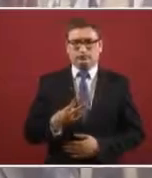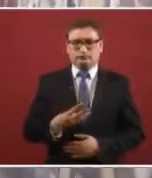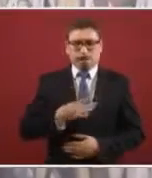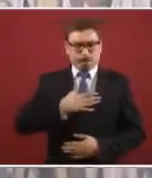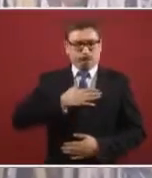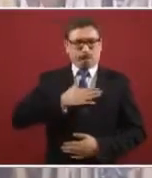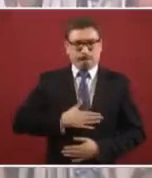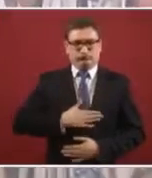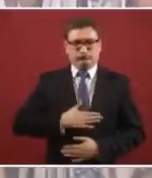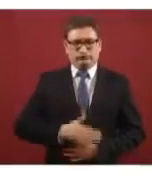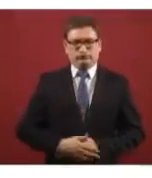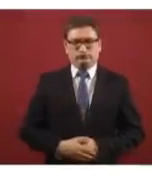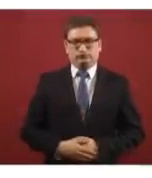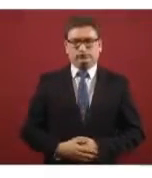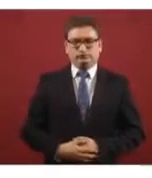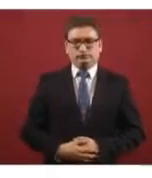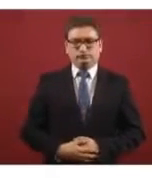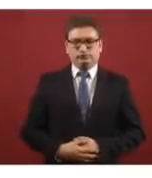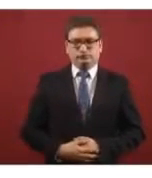41, Justice,